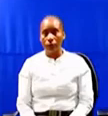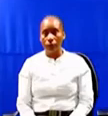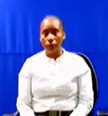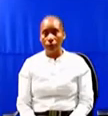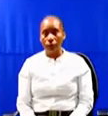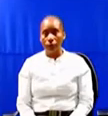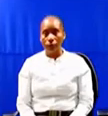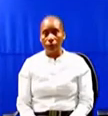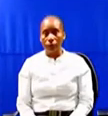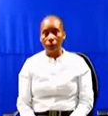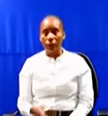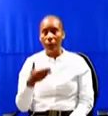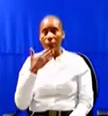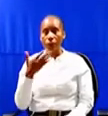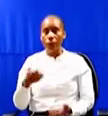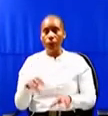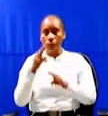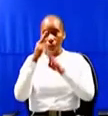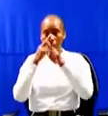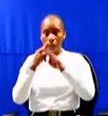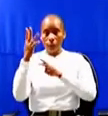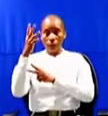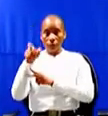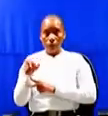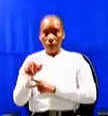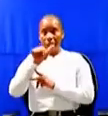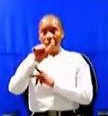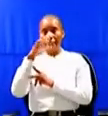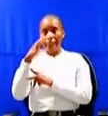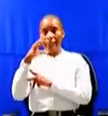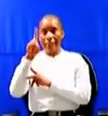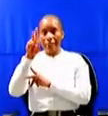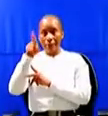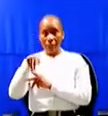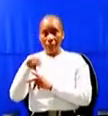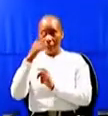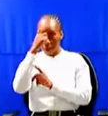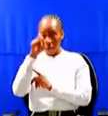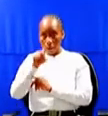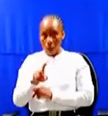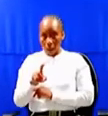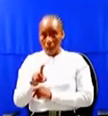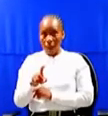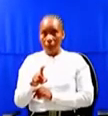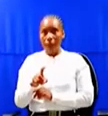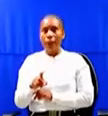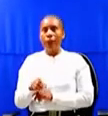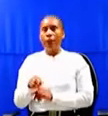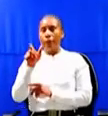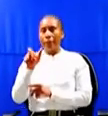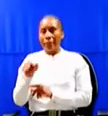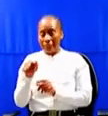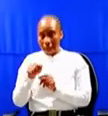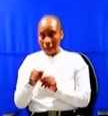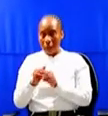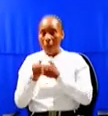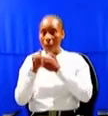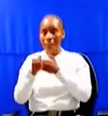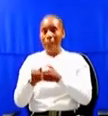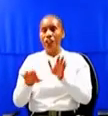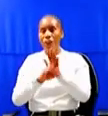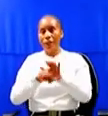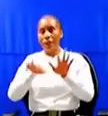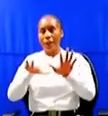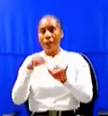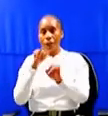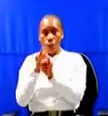Thank you, Honourable Speaker. Honourable Speaker, the ACDP believes that if one treats the leadership of the Chapter 9 institutions with the